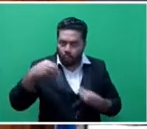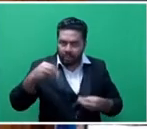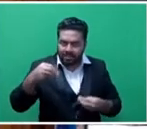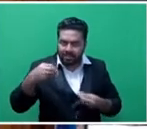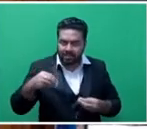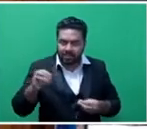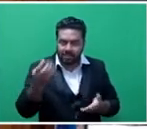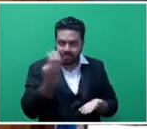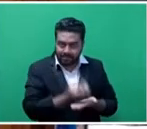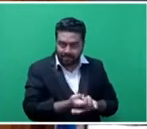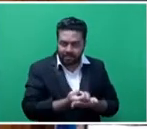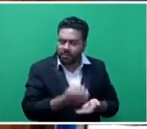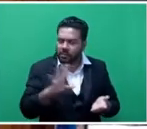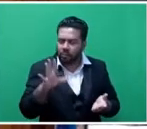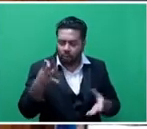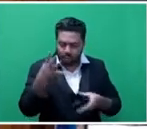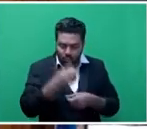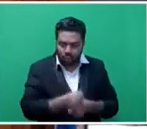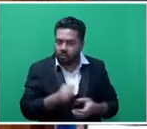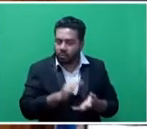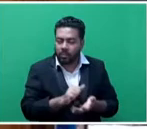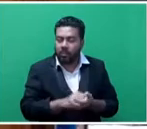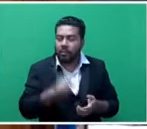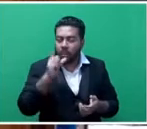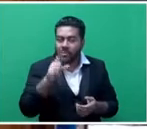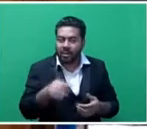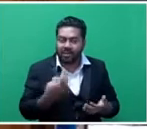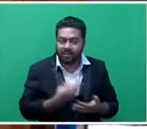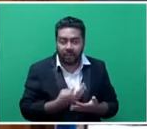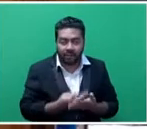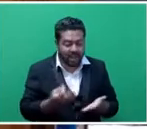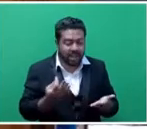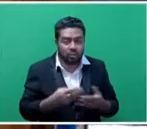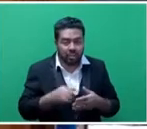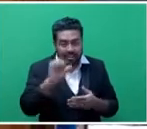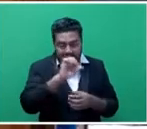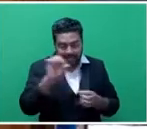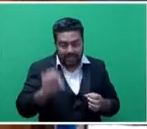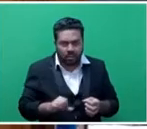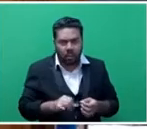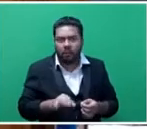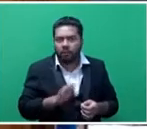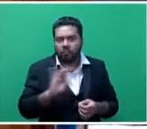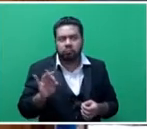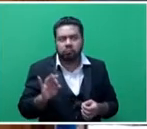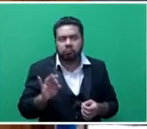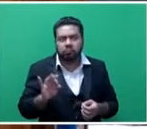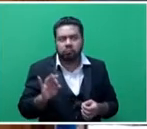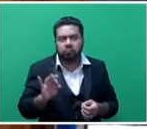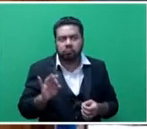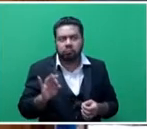to base their opinion and conclude that the possible effects of the financial statements of undetected misstatements, if